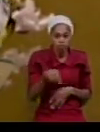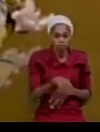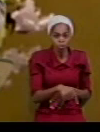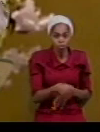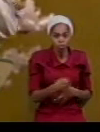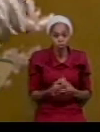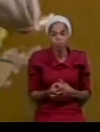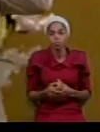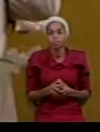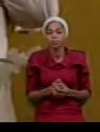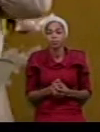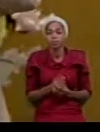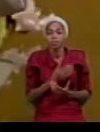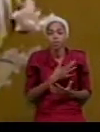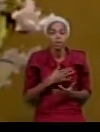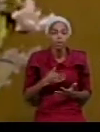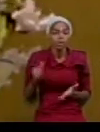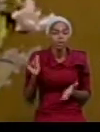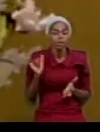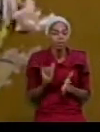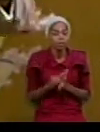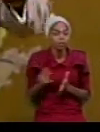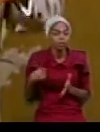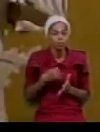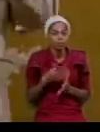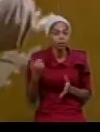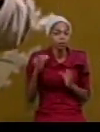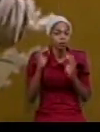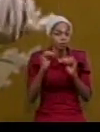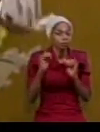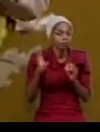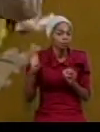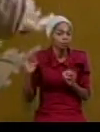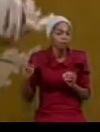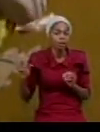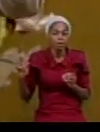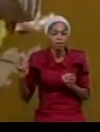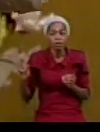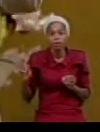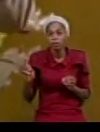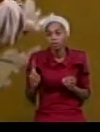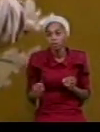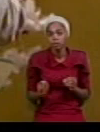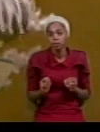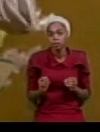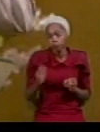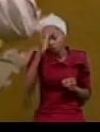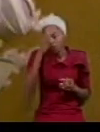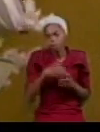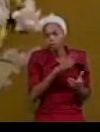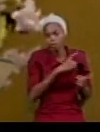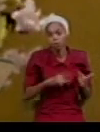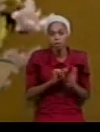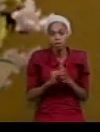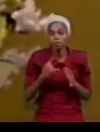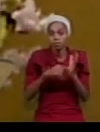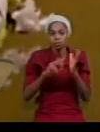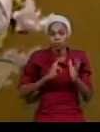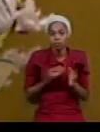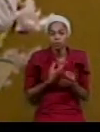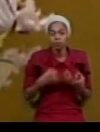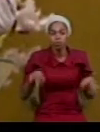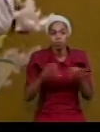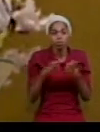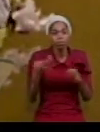was divided. And like we're taught by our Father in the Lord, that shows us the importance of the Word of God, that you don't have a